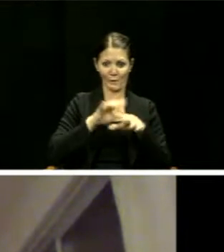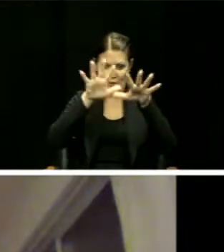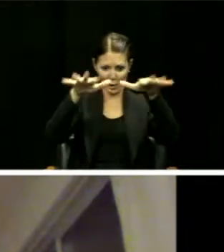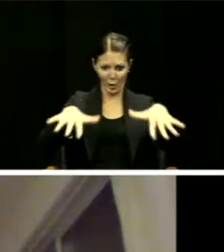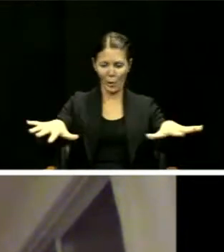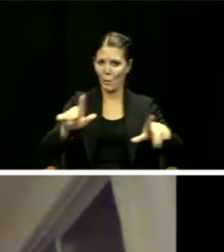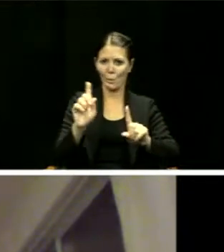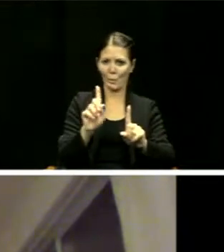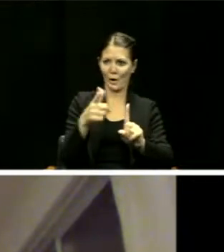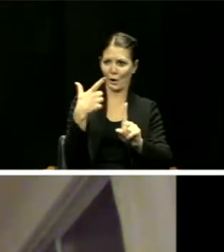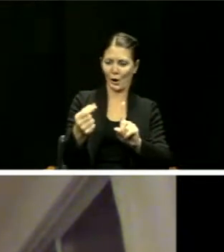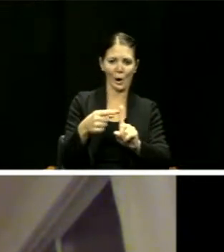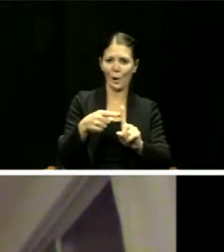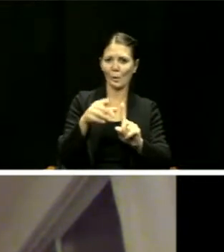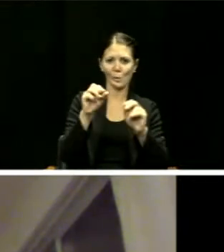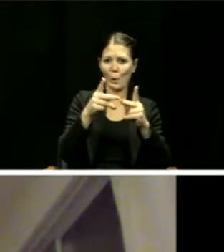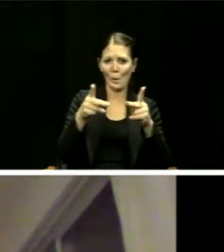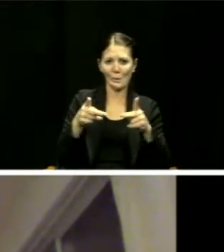basement.